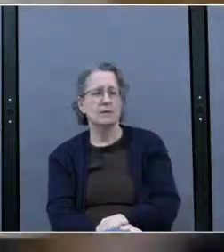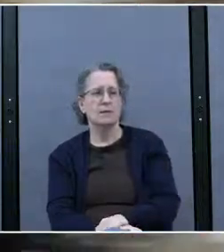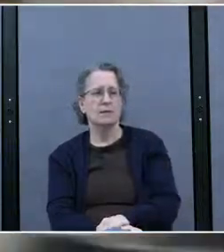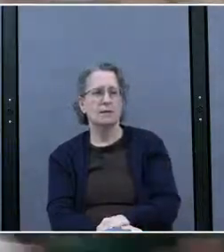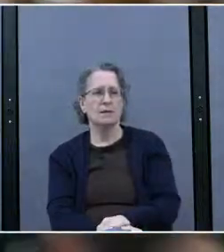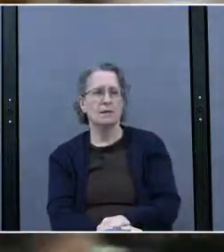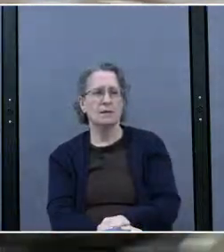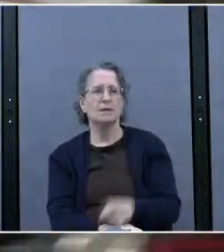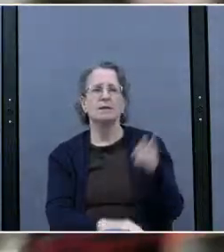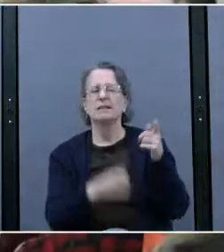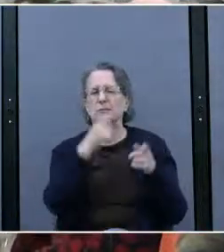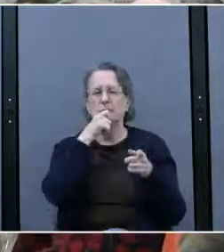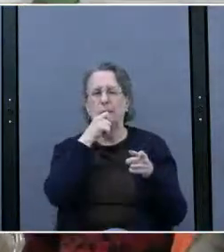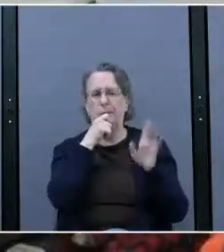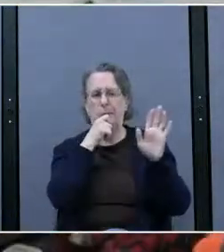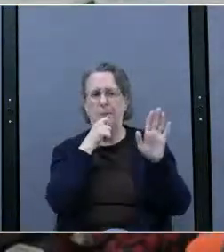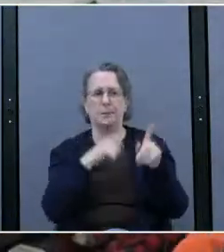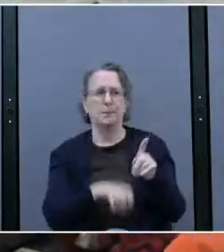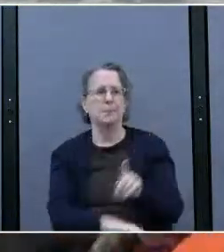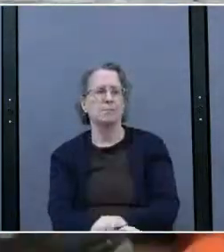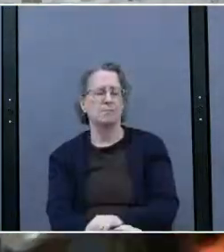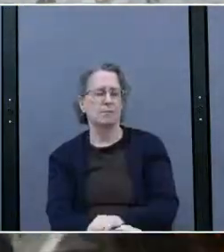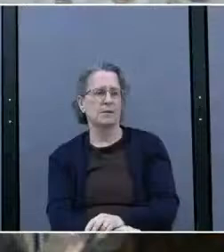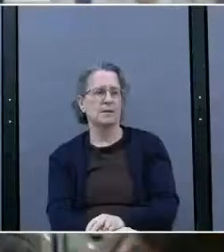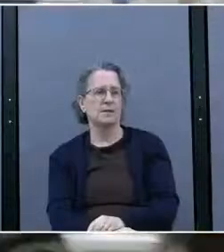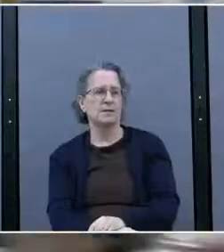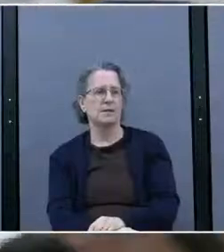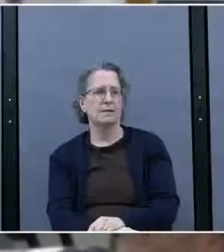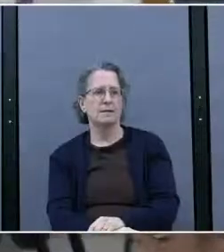Could we just get a microphone to Sally? Thank you.